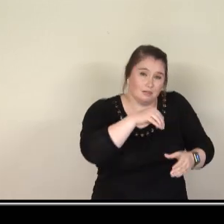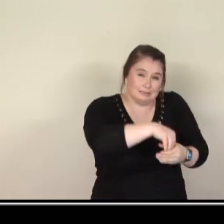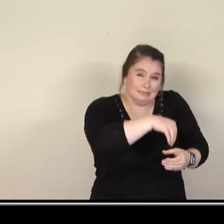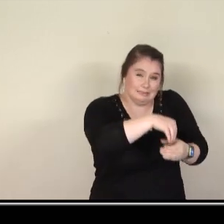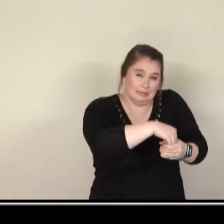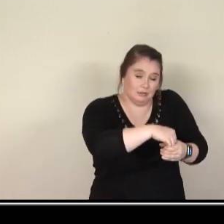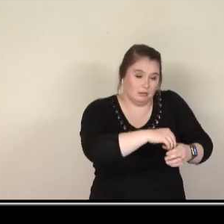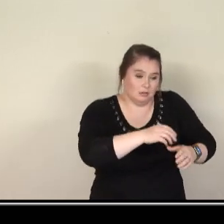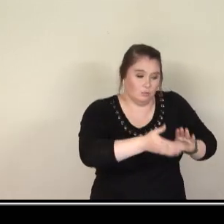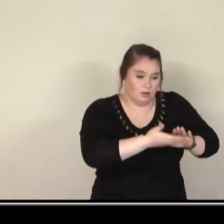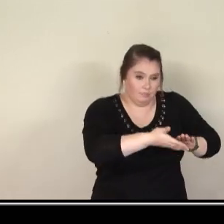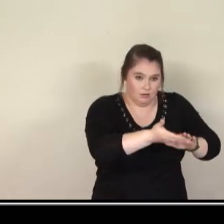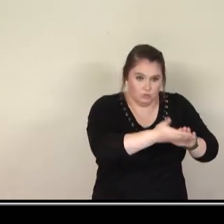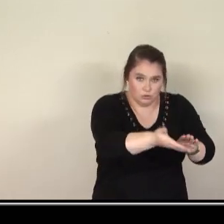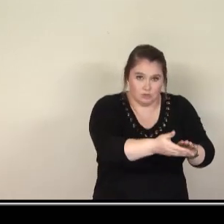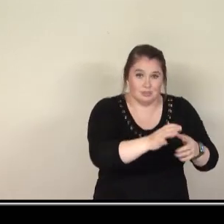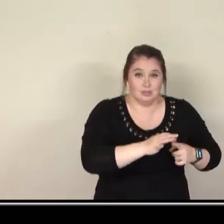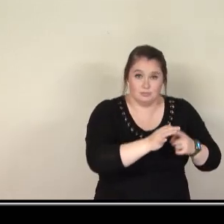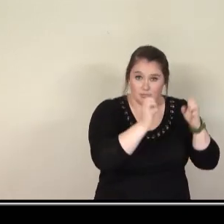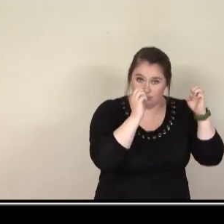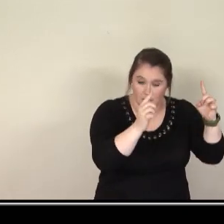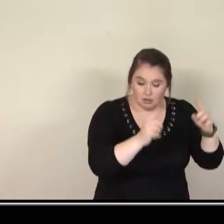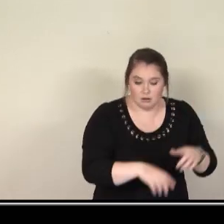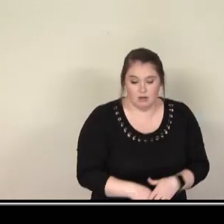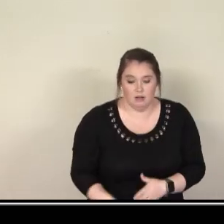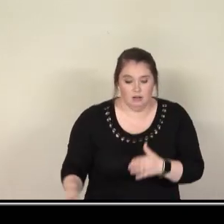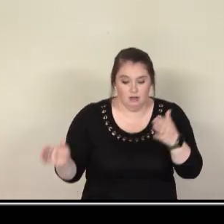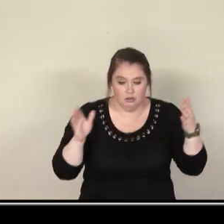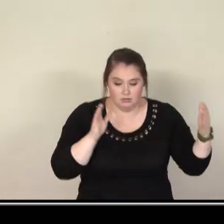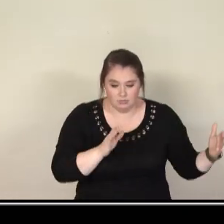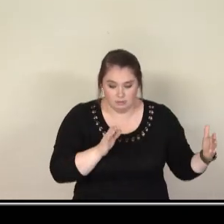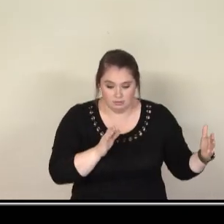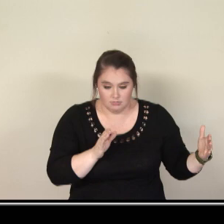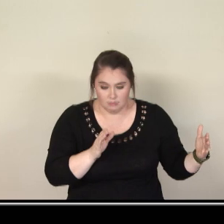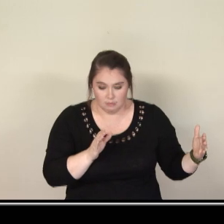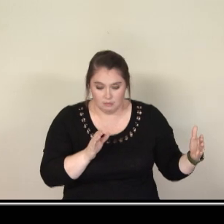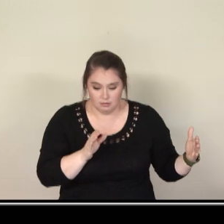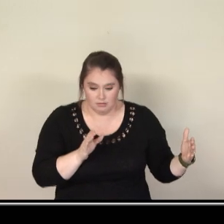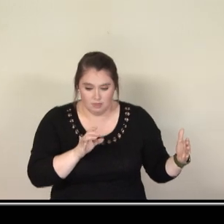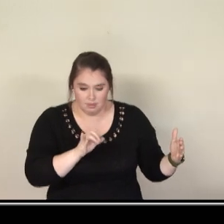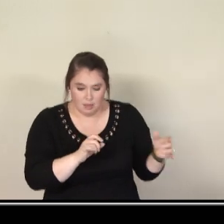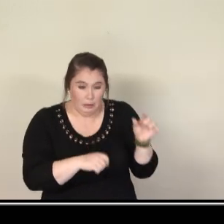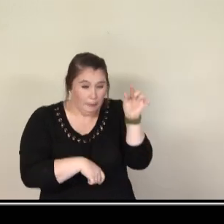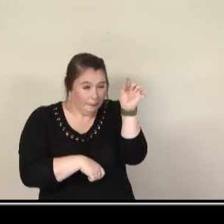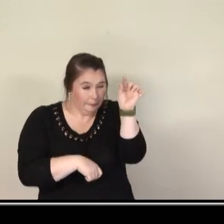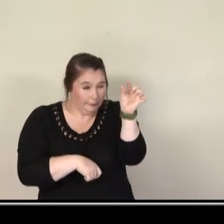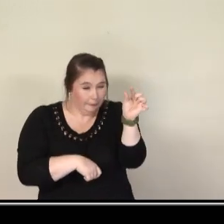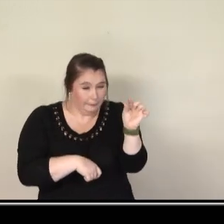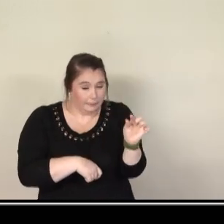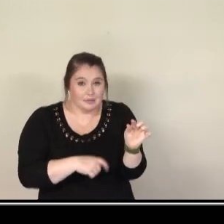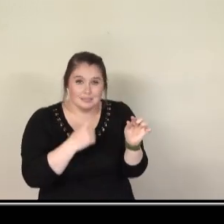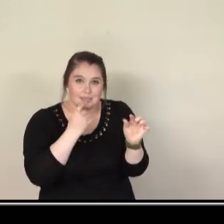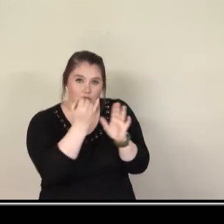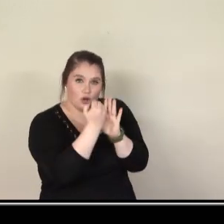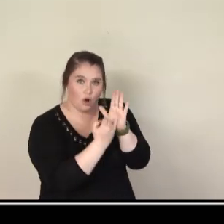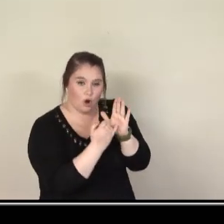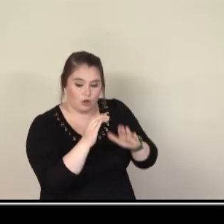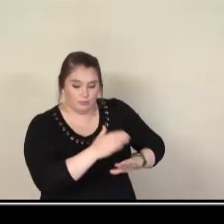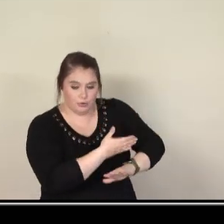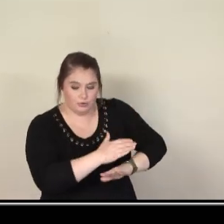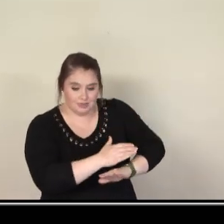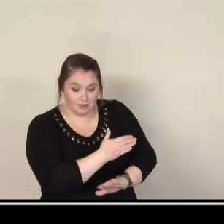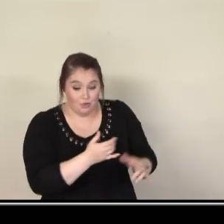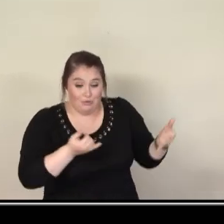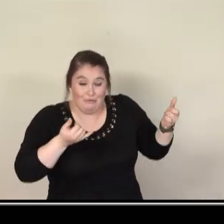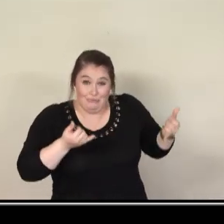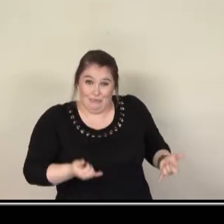some grade levels as well as special education. And then in that skinnier portion that says art and music, that's actually where